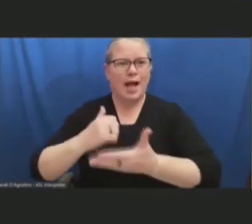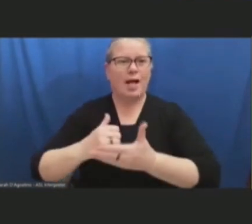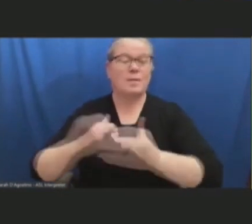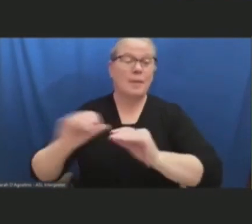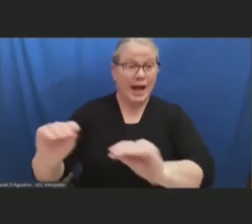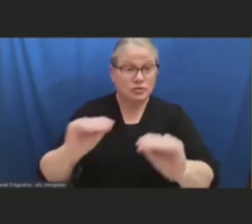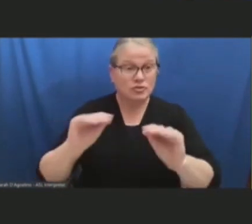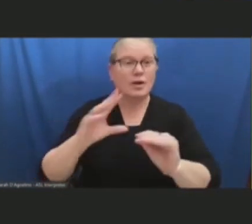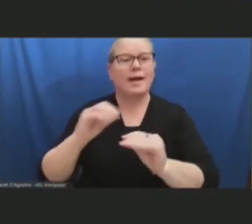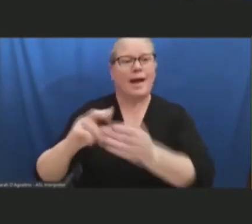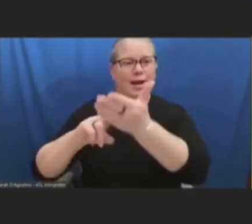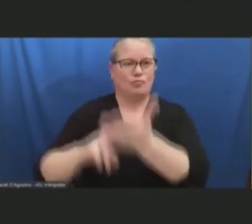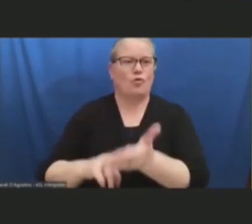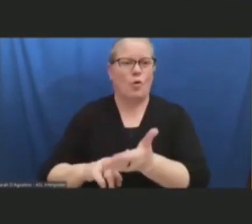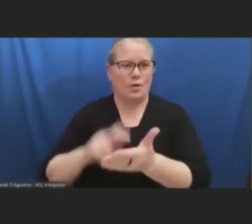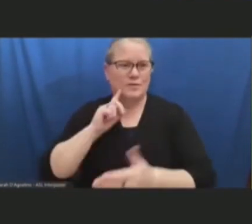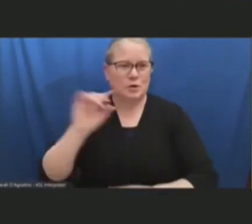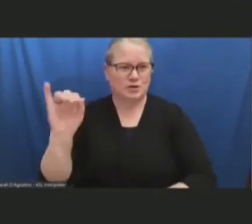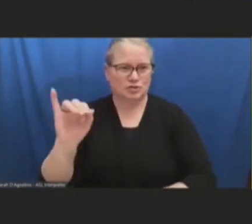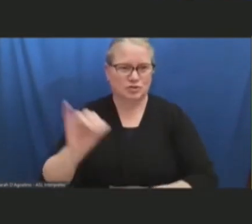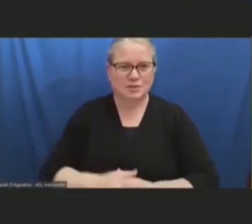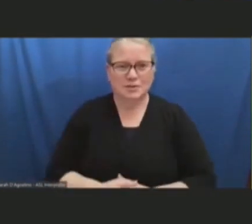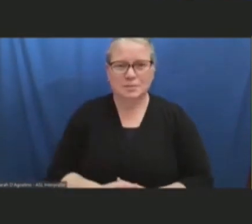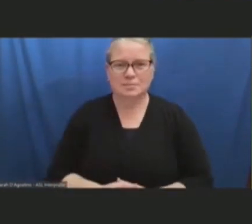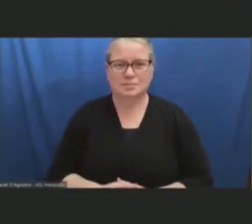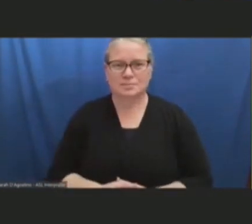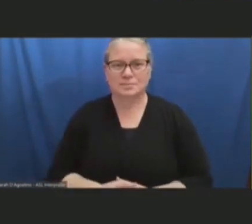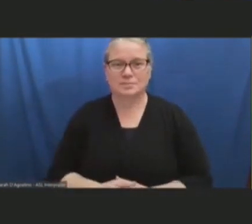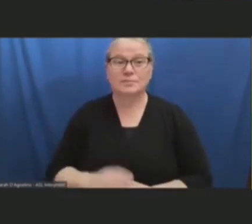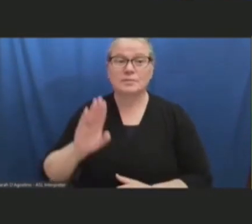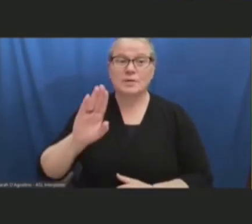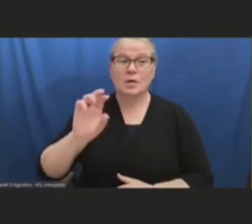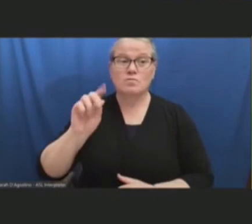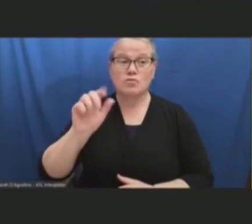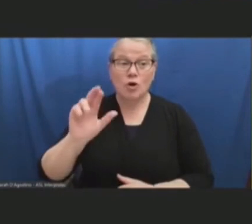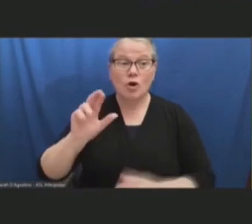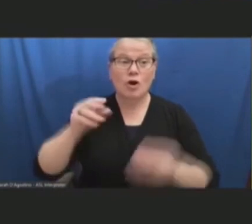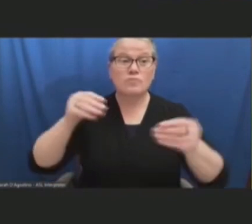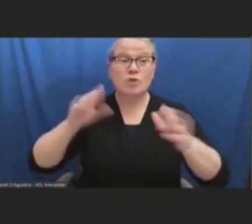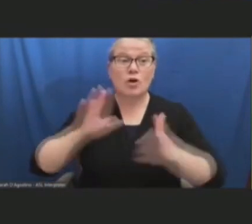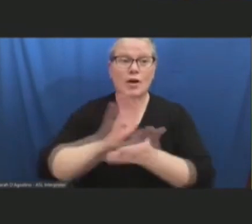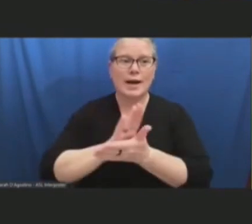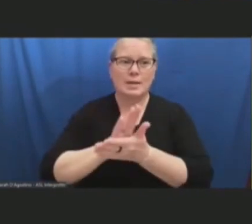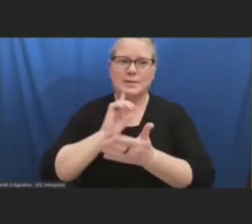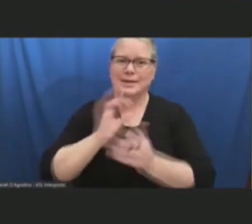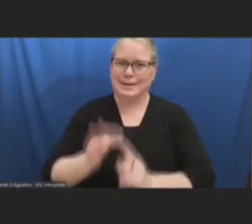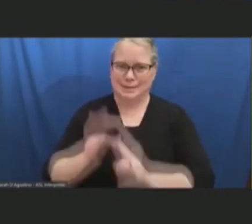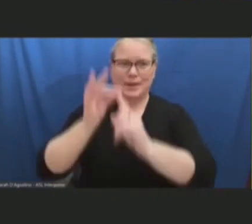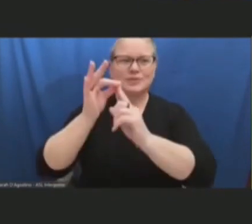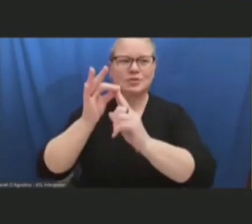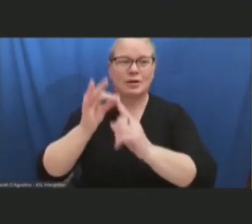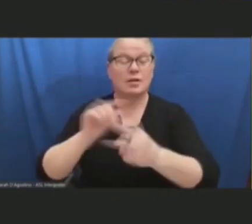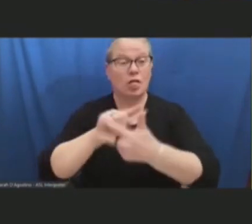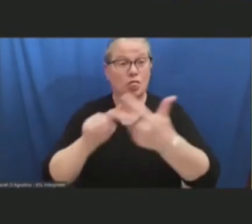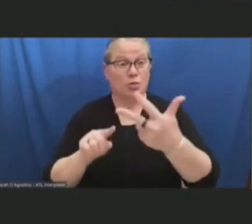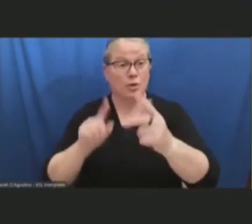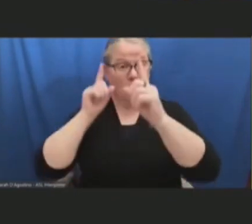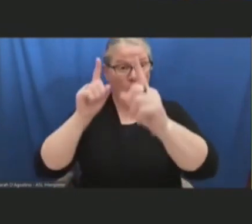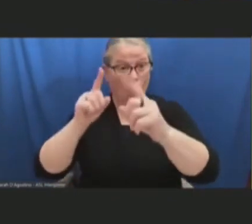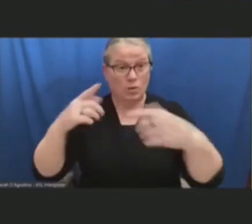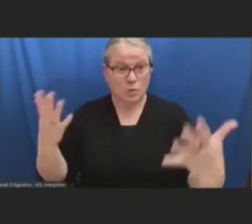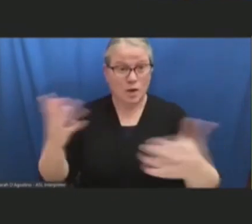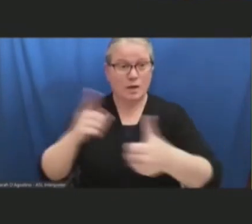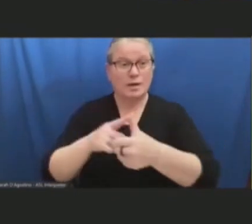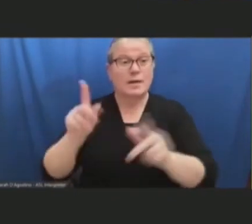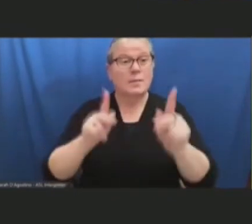as well. So the Broker Academy is really a special program. It does 3 things. It addresses the rate of the uninsured.